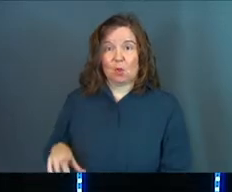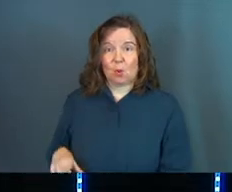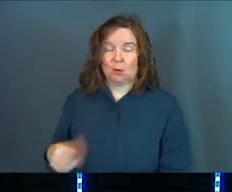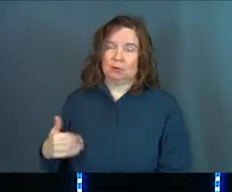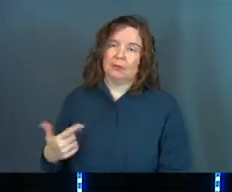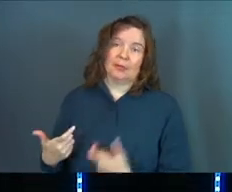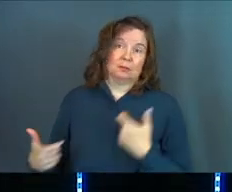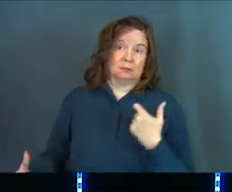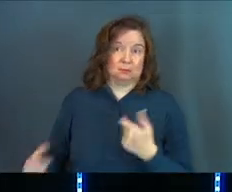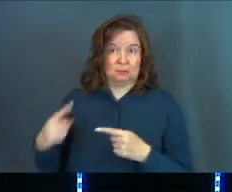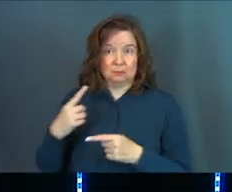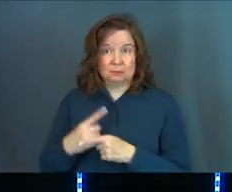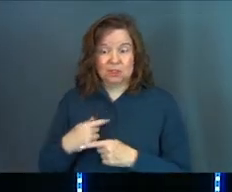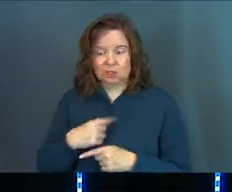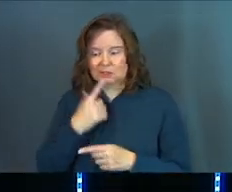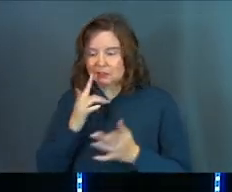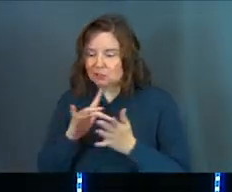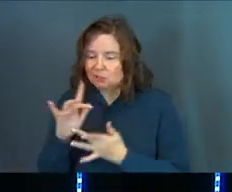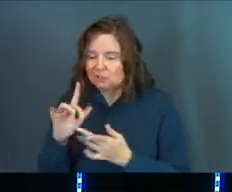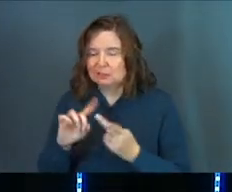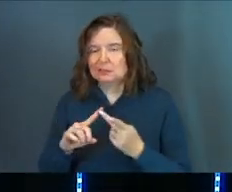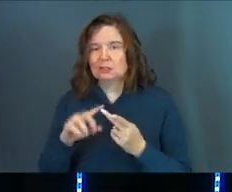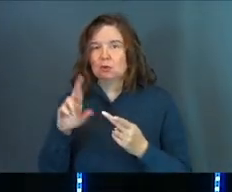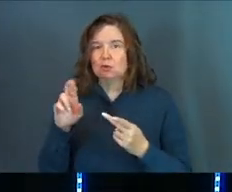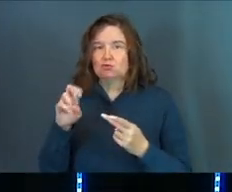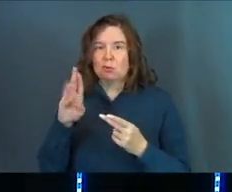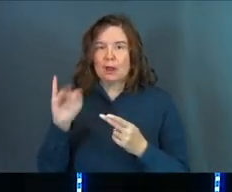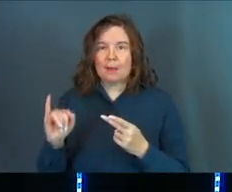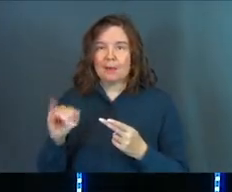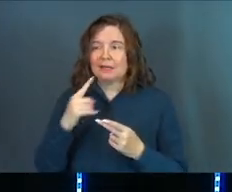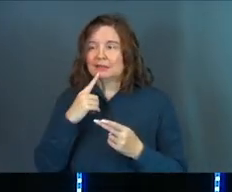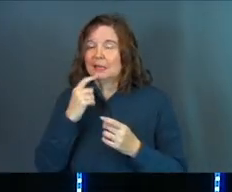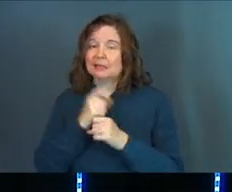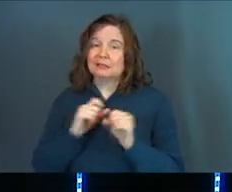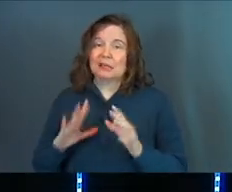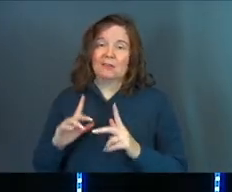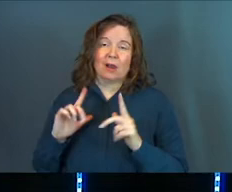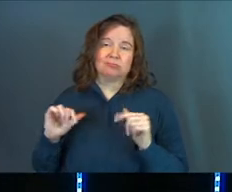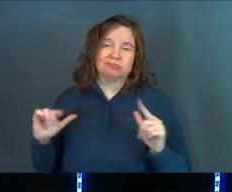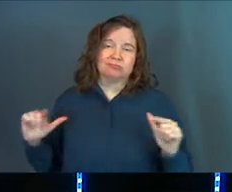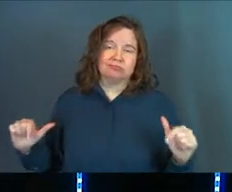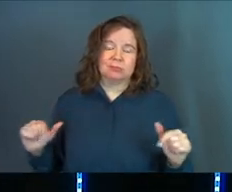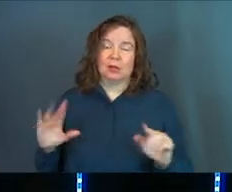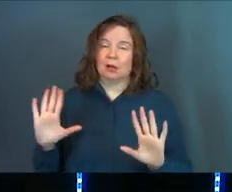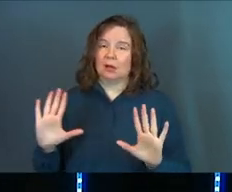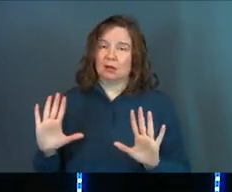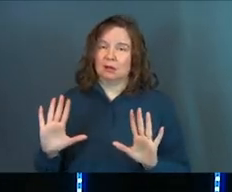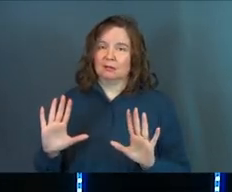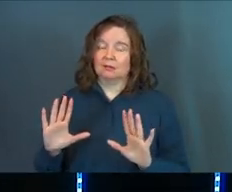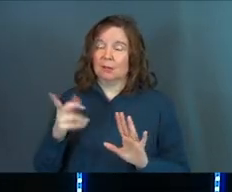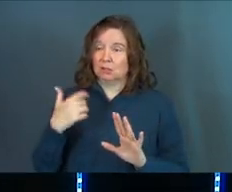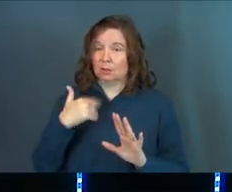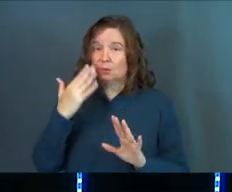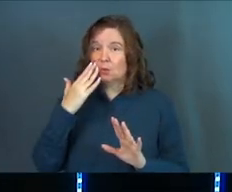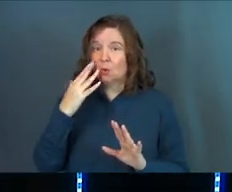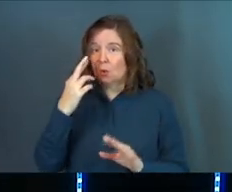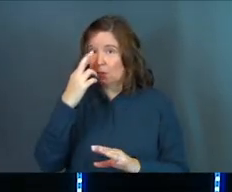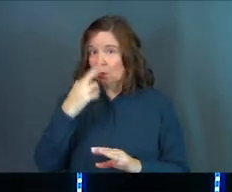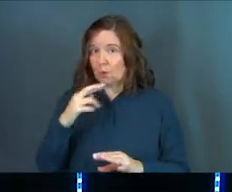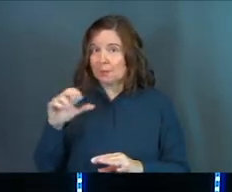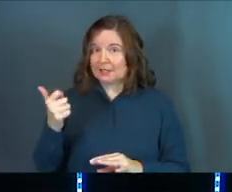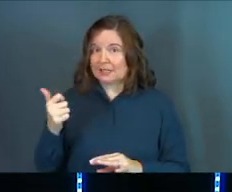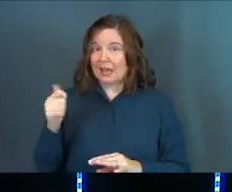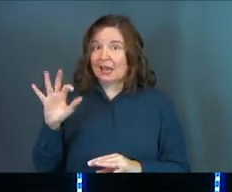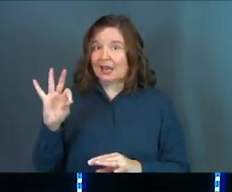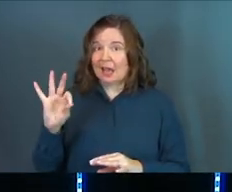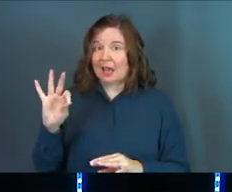massive, isn't it? He could have said Jesus. He could have said Rabbi. He could have said Savior. He could have said all these different things. But some of you guys know that in Romans 10,